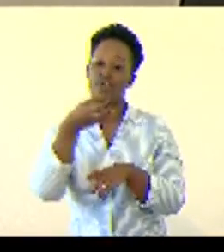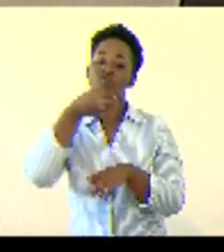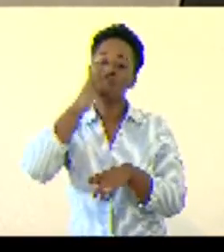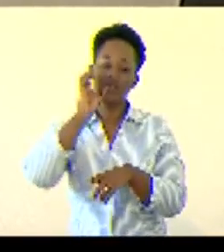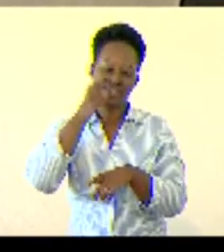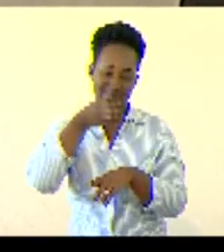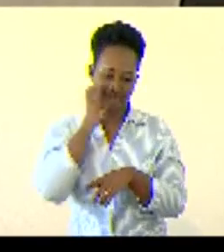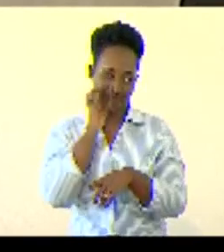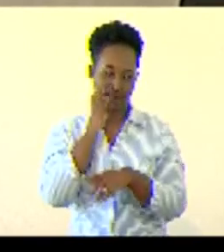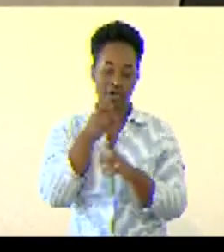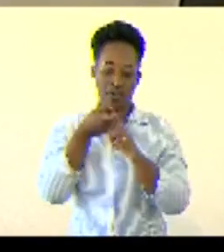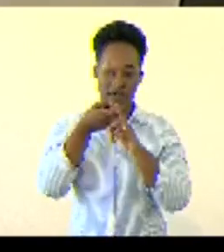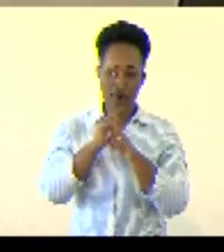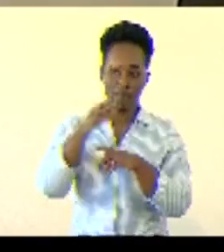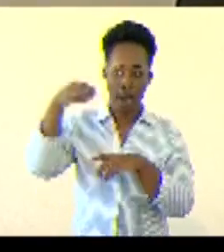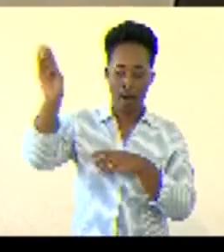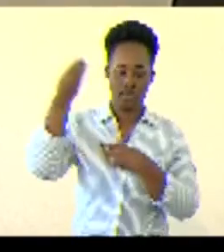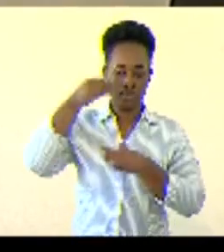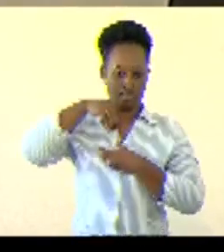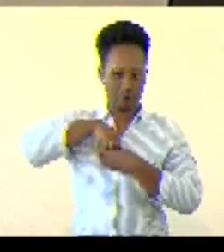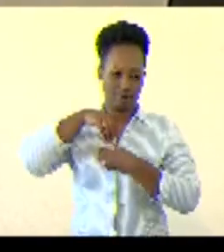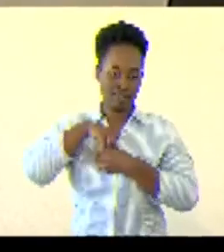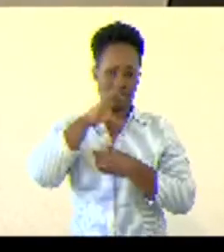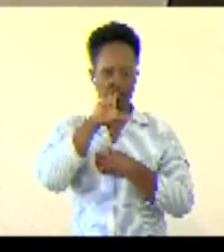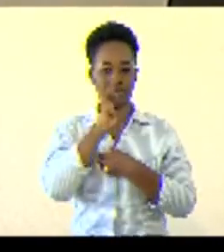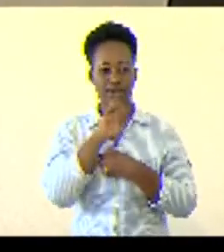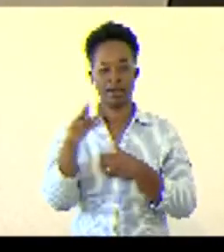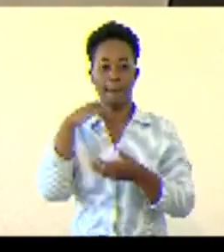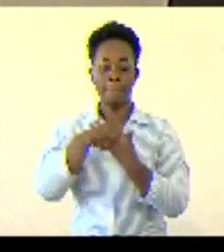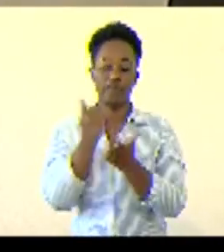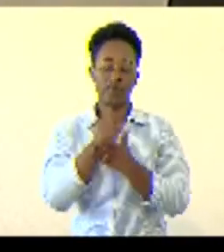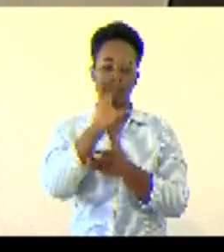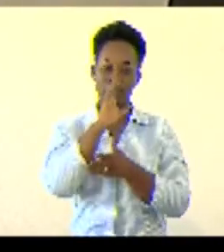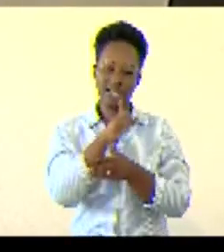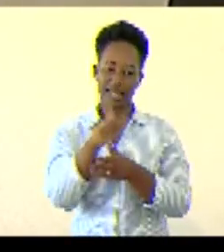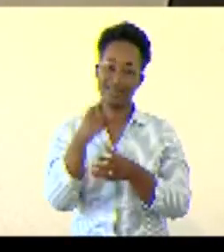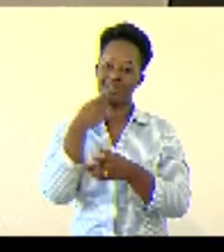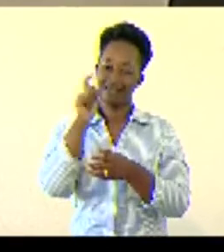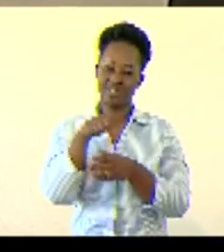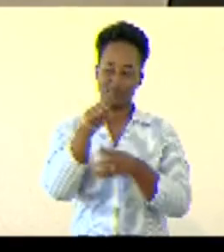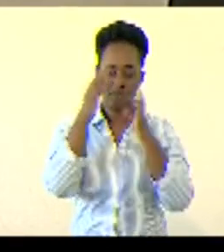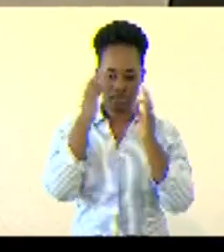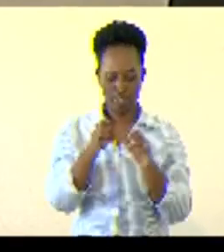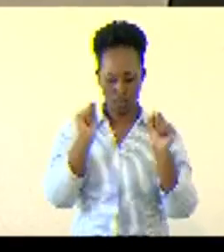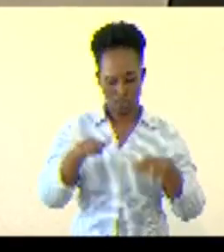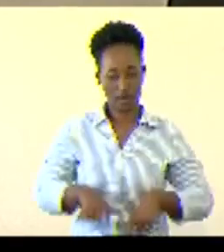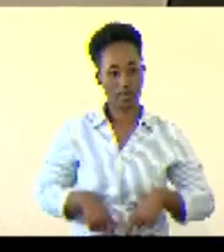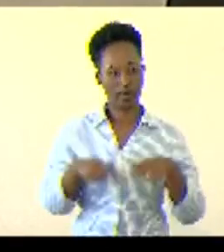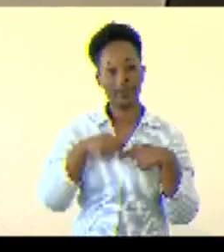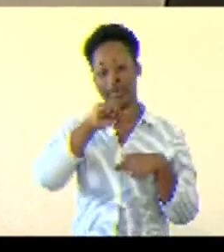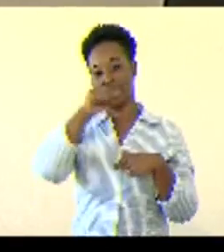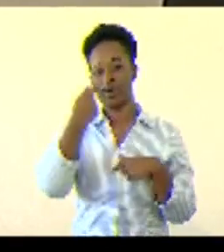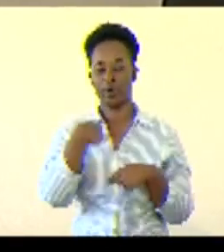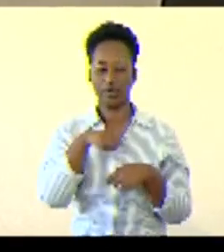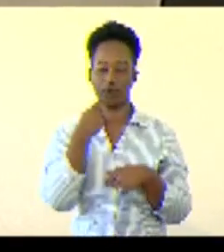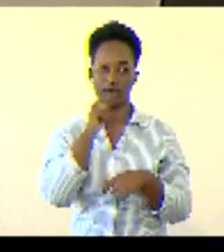fluid substances from outside to inside the cell, because the cell needs those fluids in order to survive. And we talked